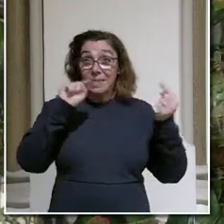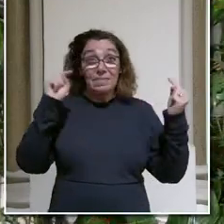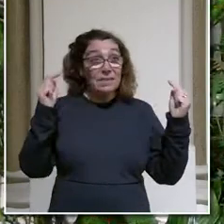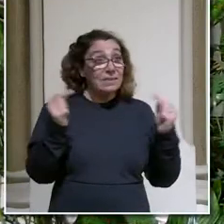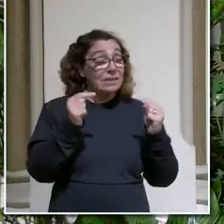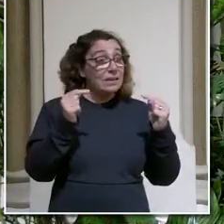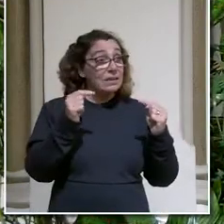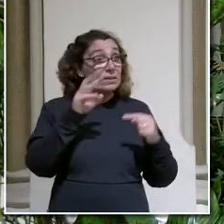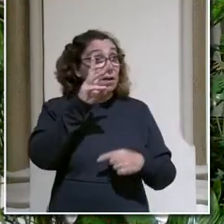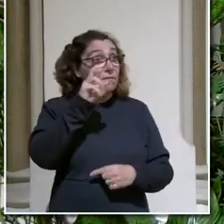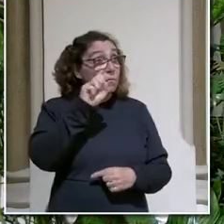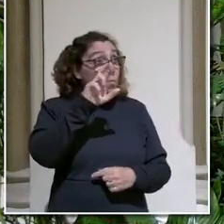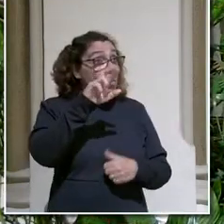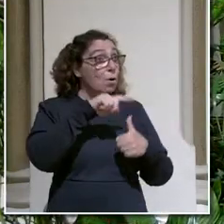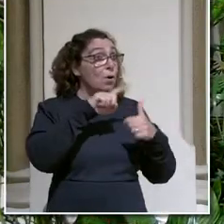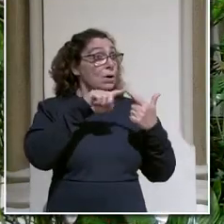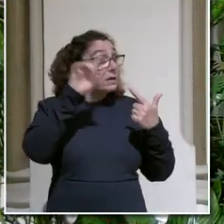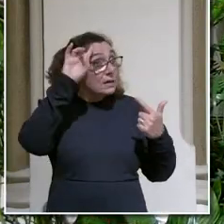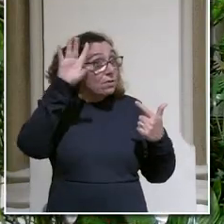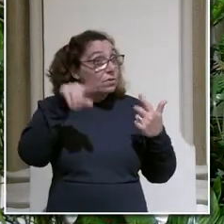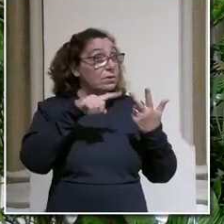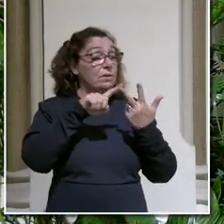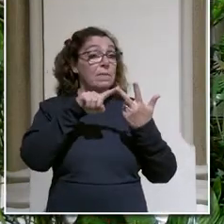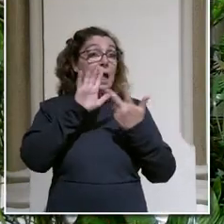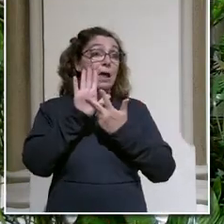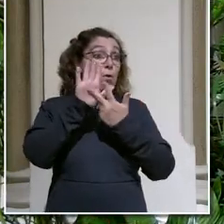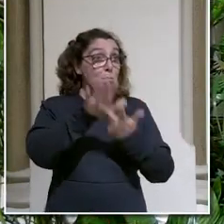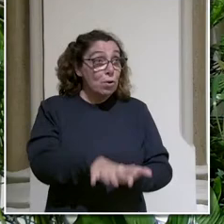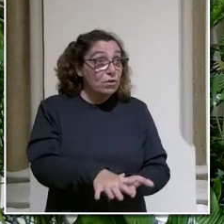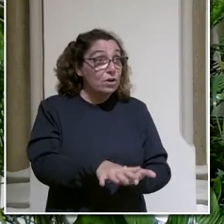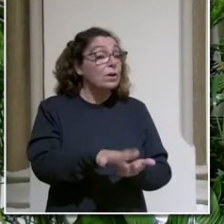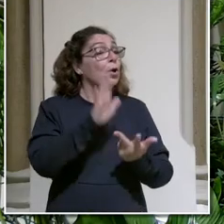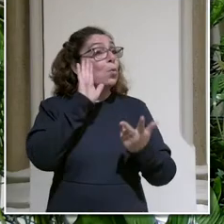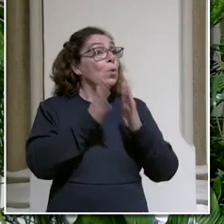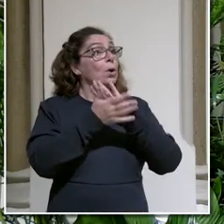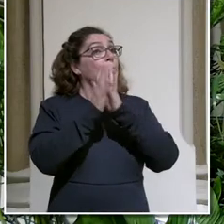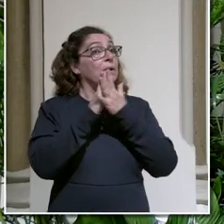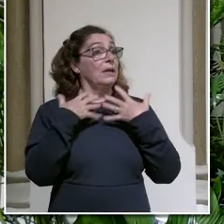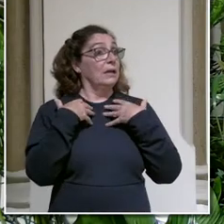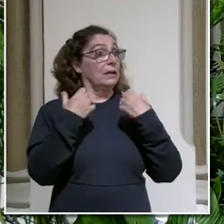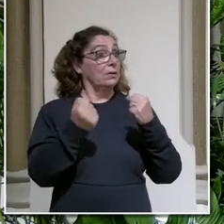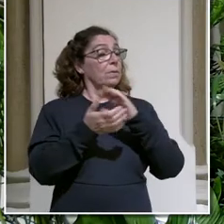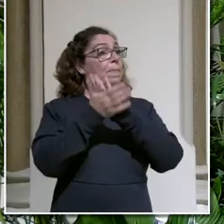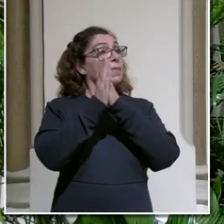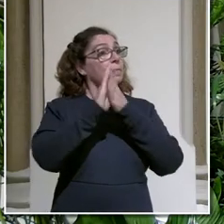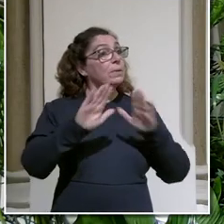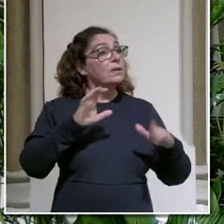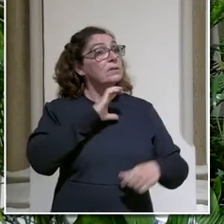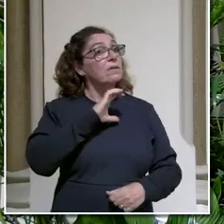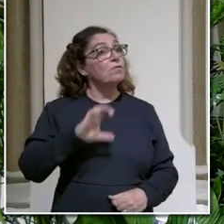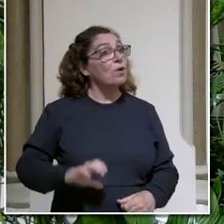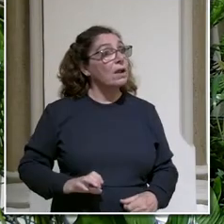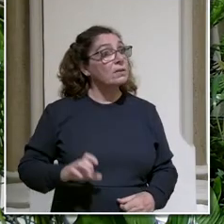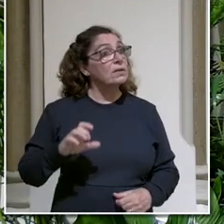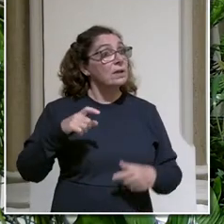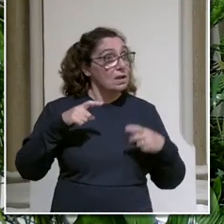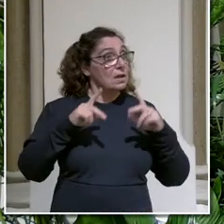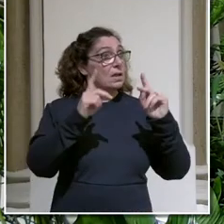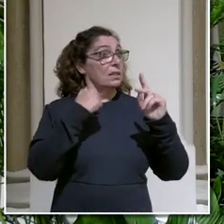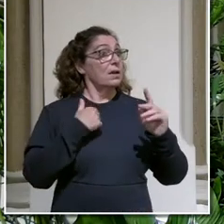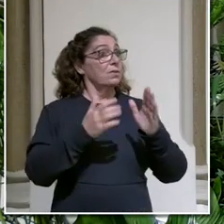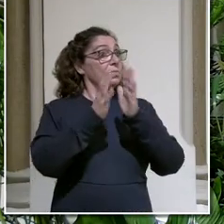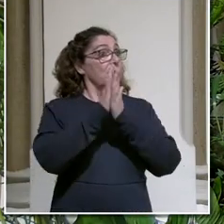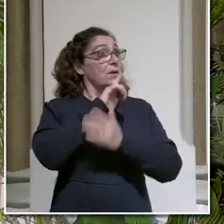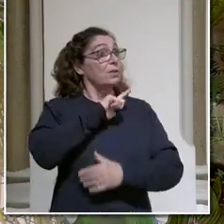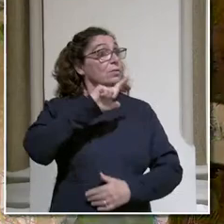war, terrorism, and oppression may be healed by the peace of Christ. Let us pray to